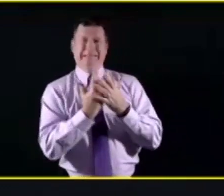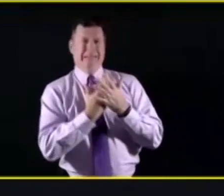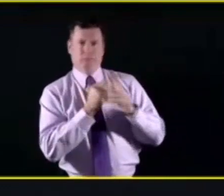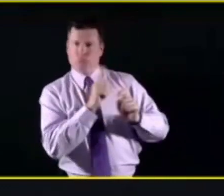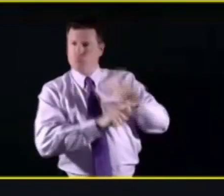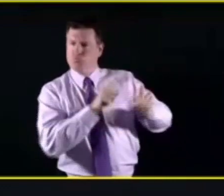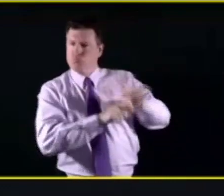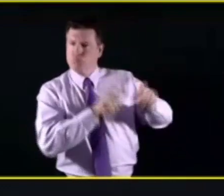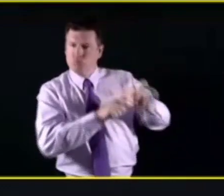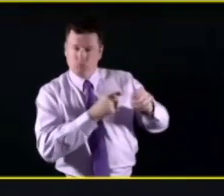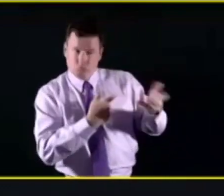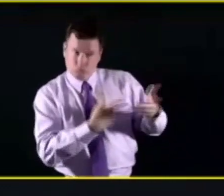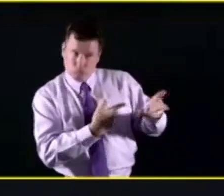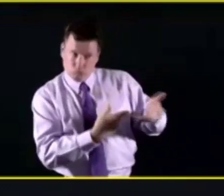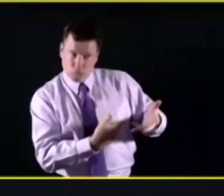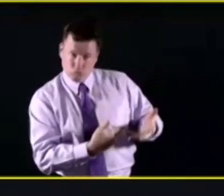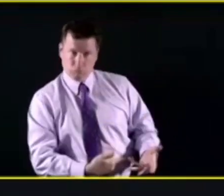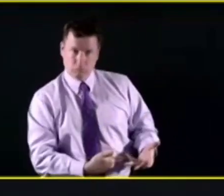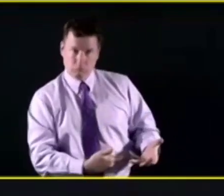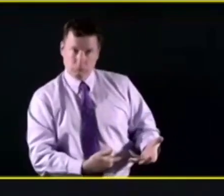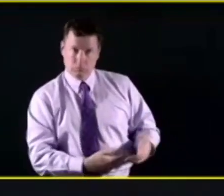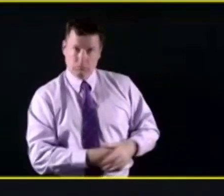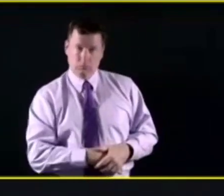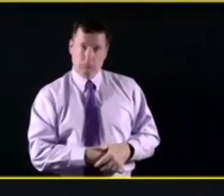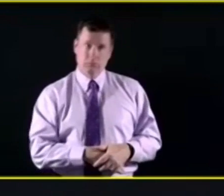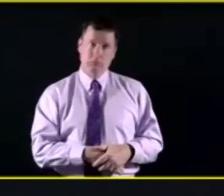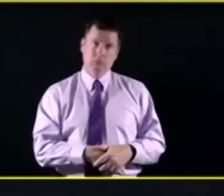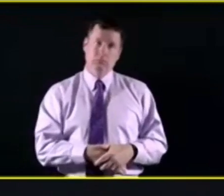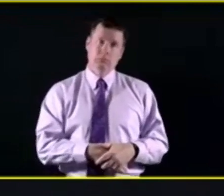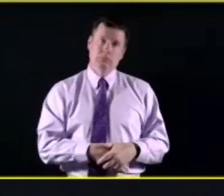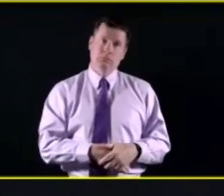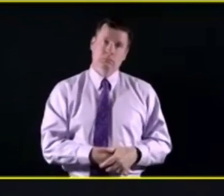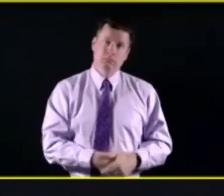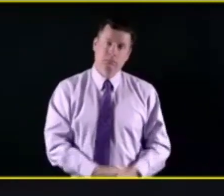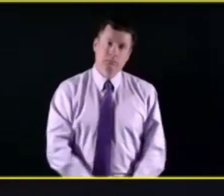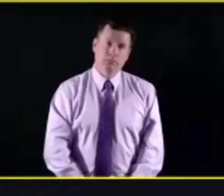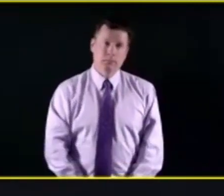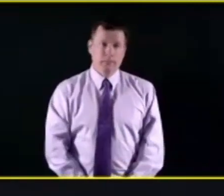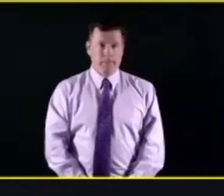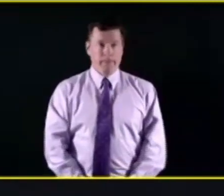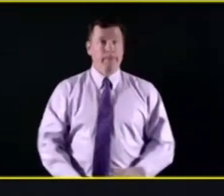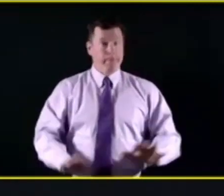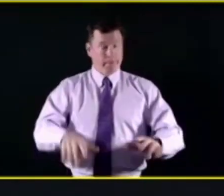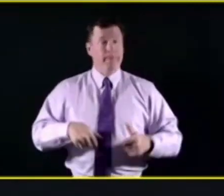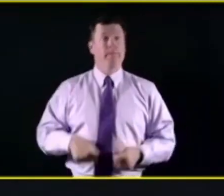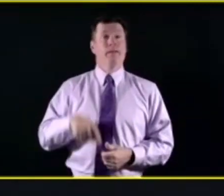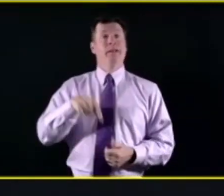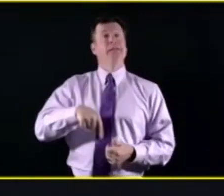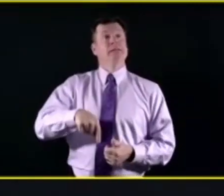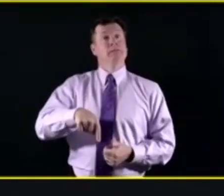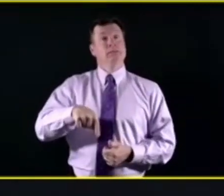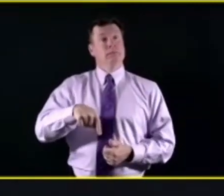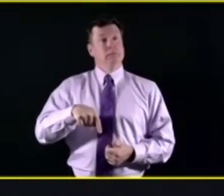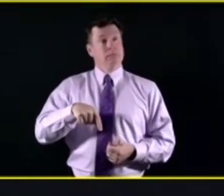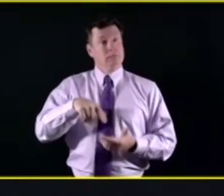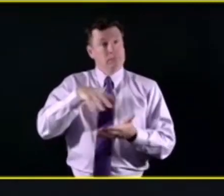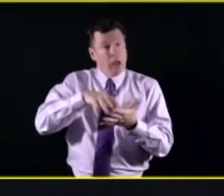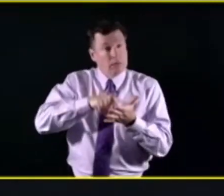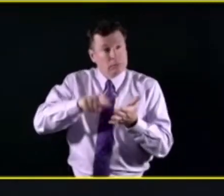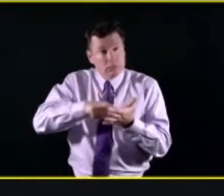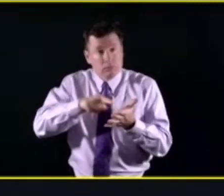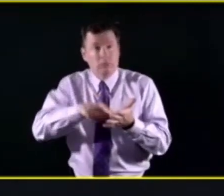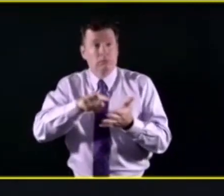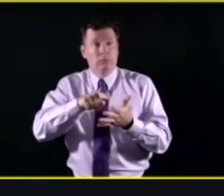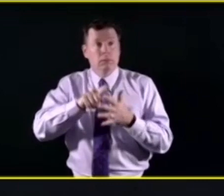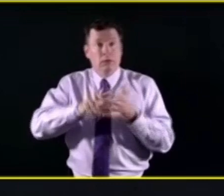As I mentioned before, this study will involve several formulations of the vaccine at various